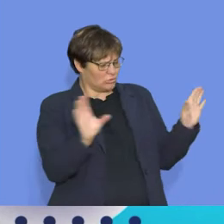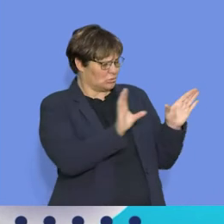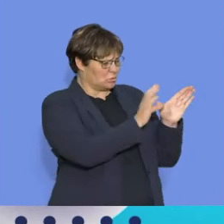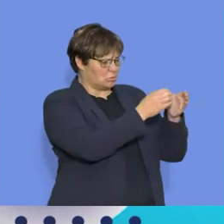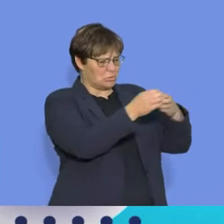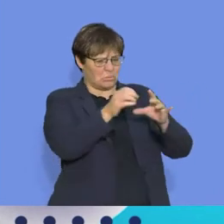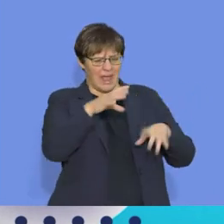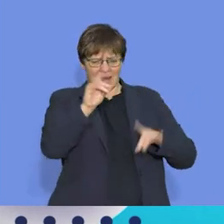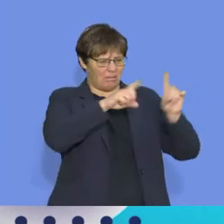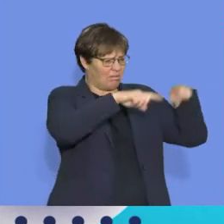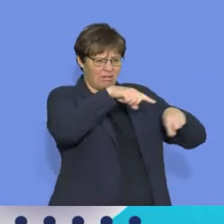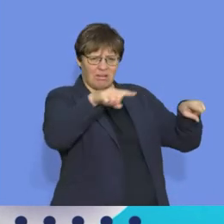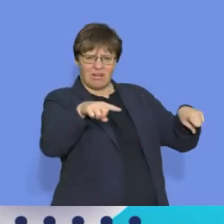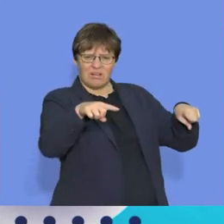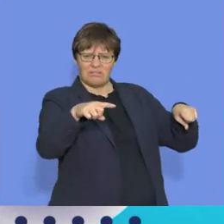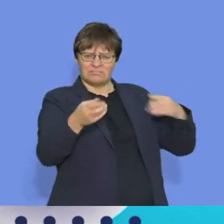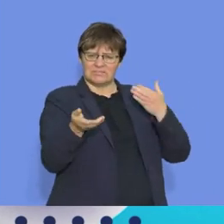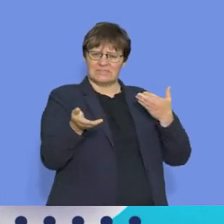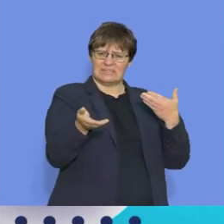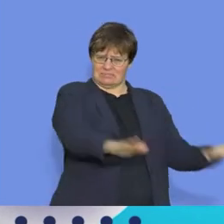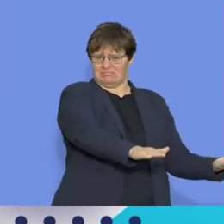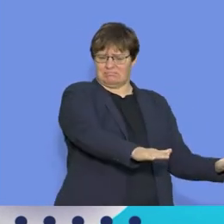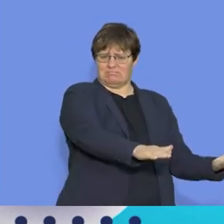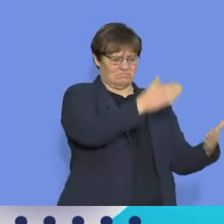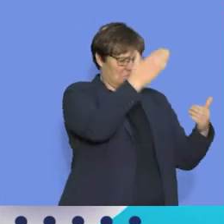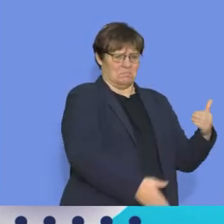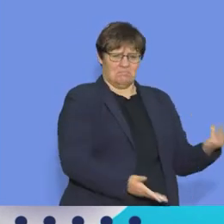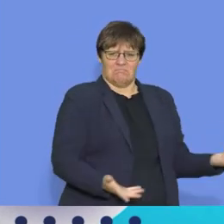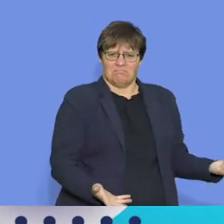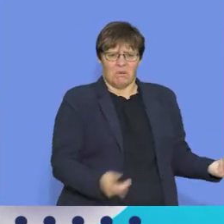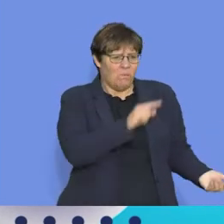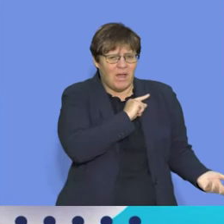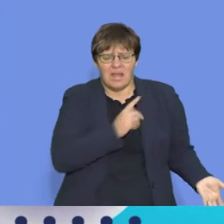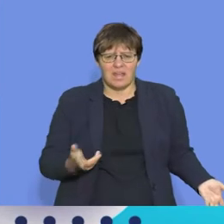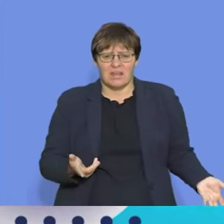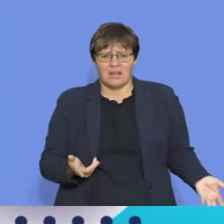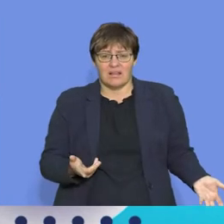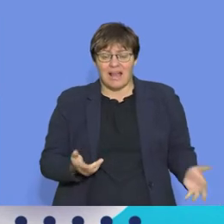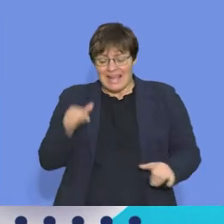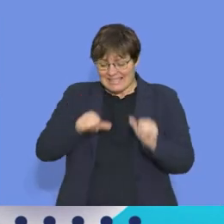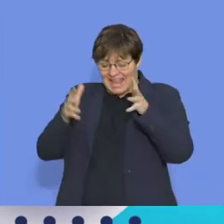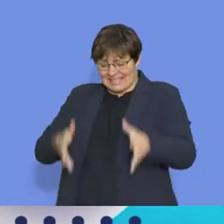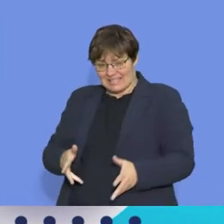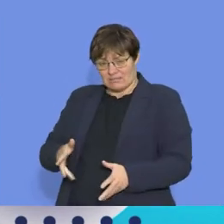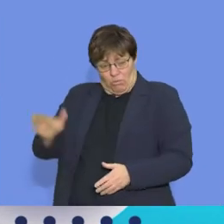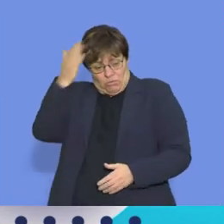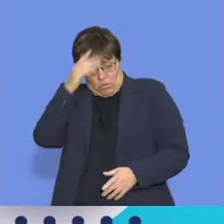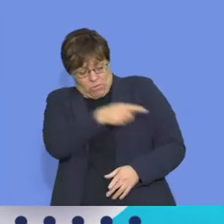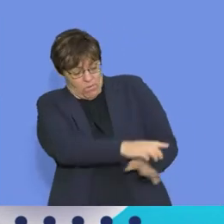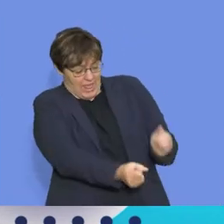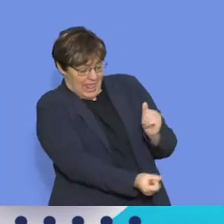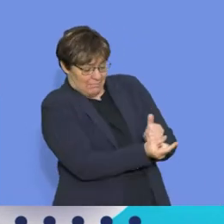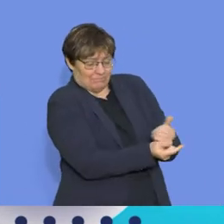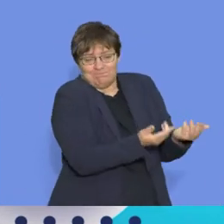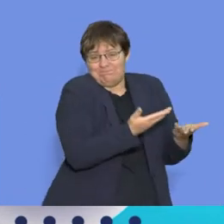become extinct? Well, scientists don't really know because there was nobody around at that time. So